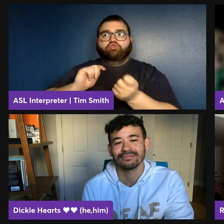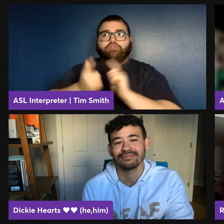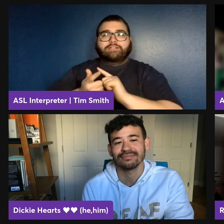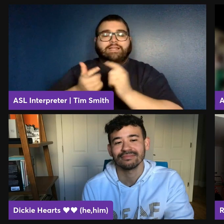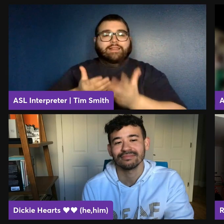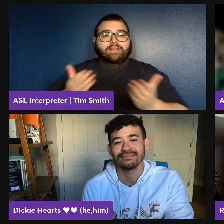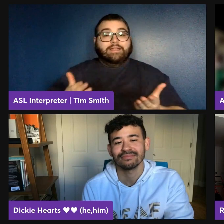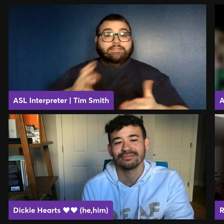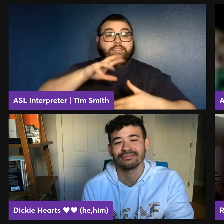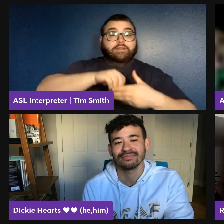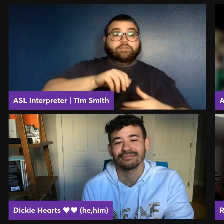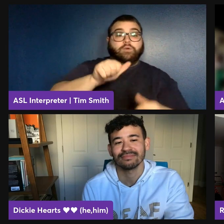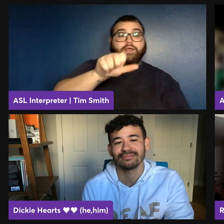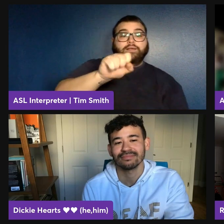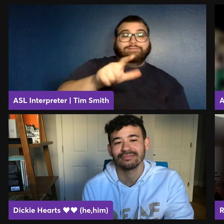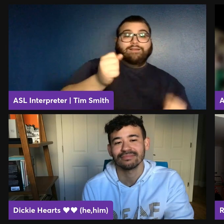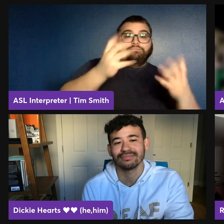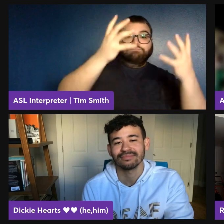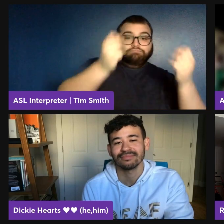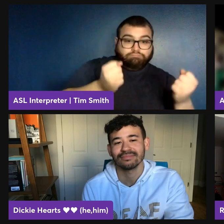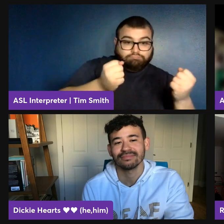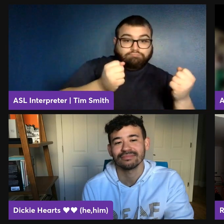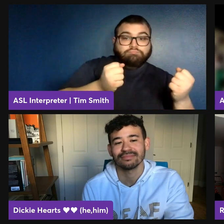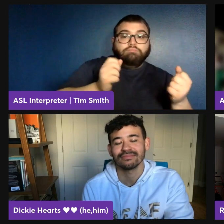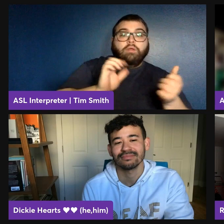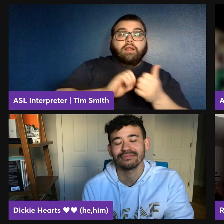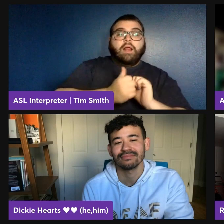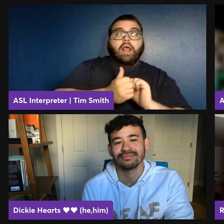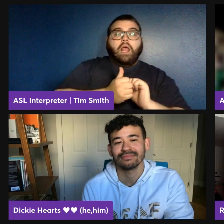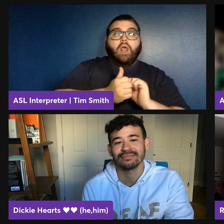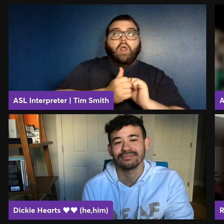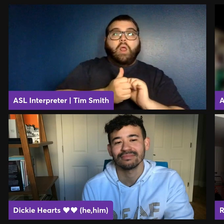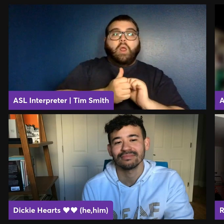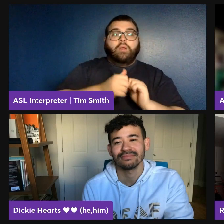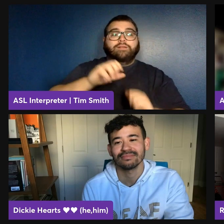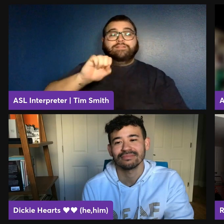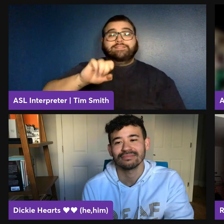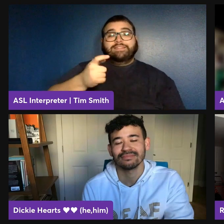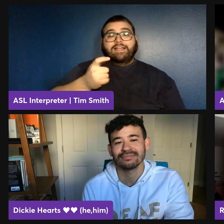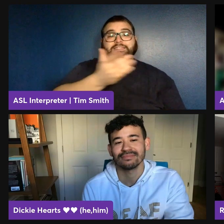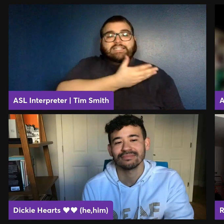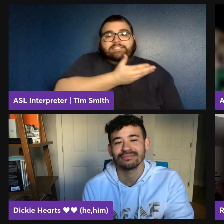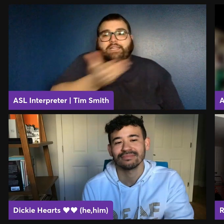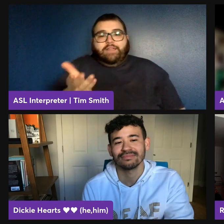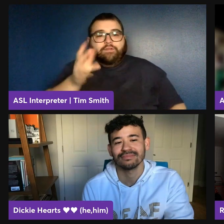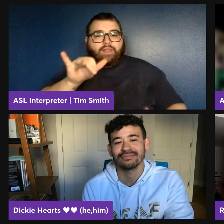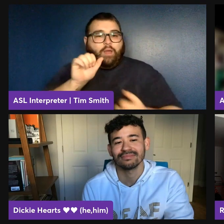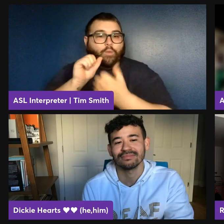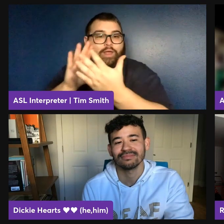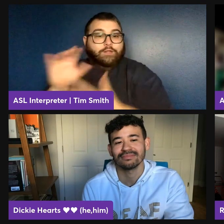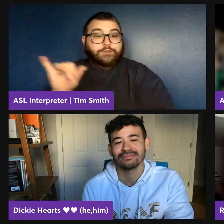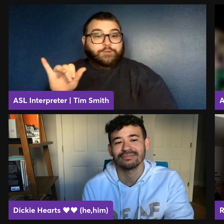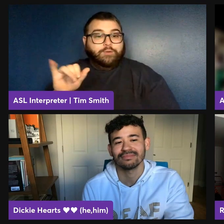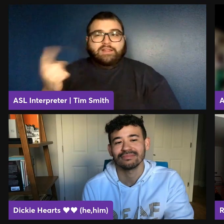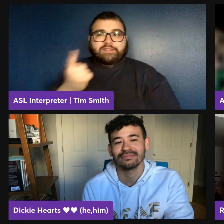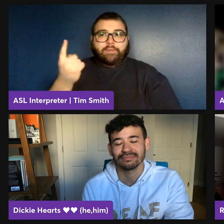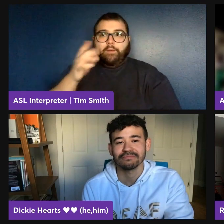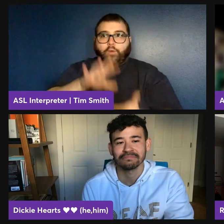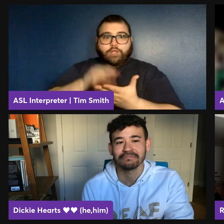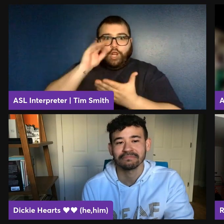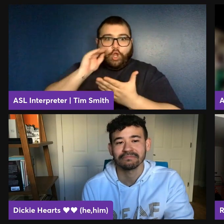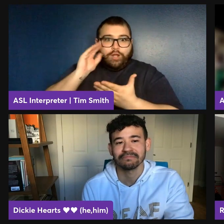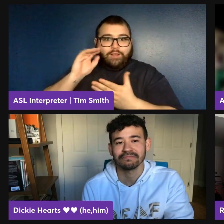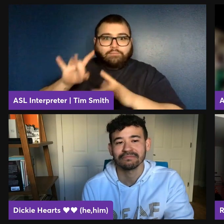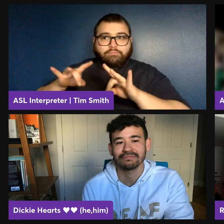sign language and how sex gets delivered that way, because that's something I'm always learning about as we